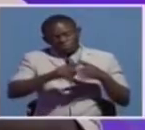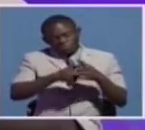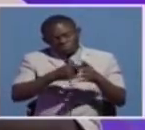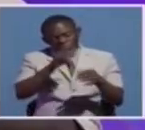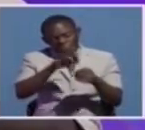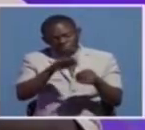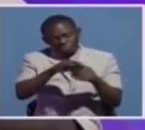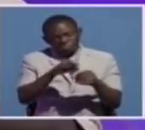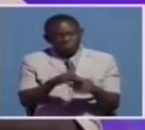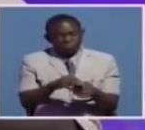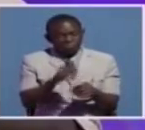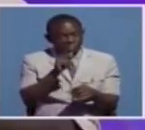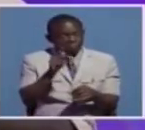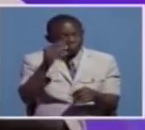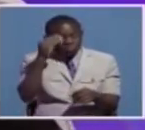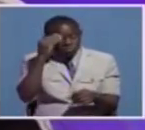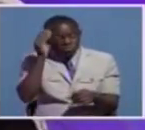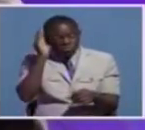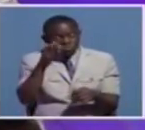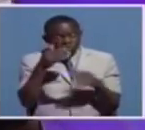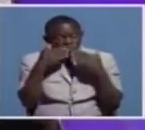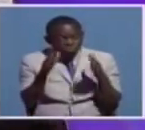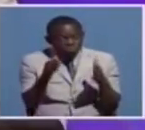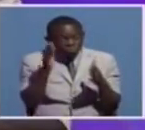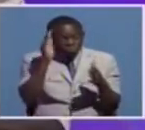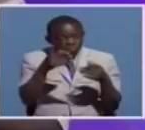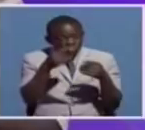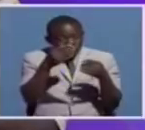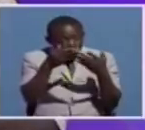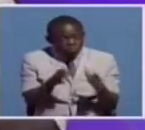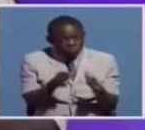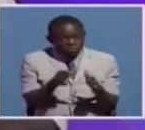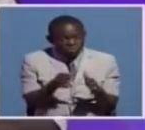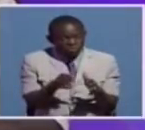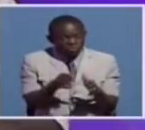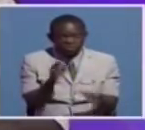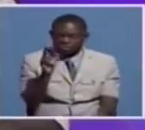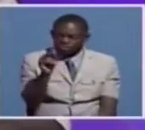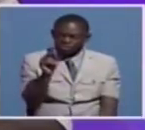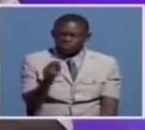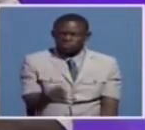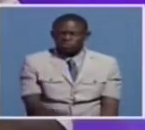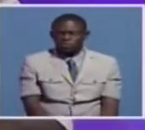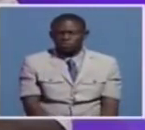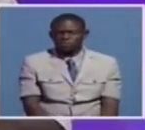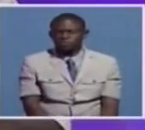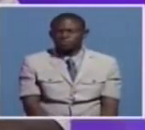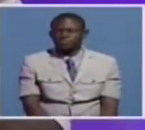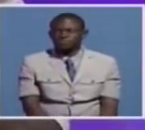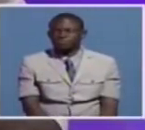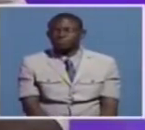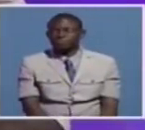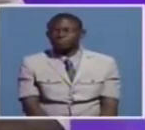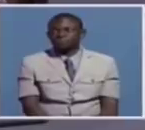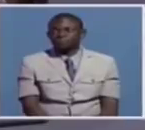No, because okay, there are conspiracy theories. So many. Well, I mean, yeah, there